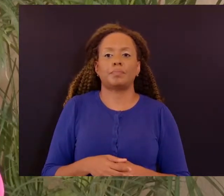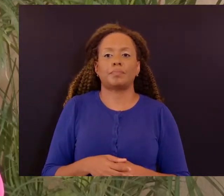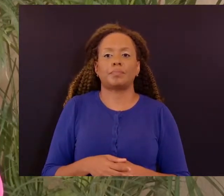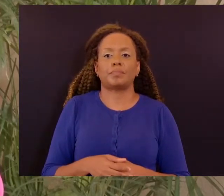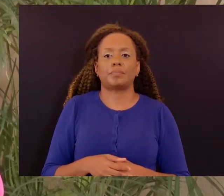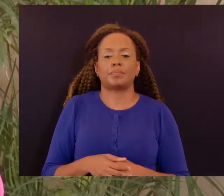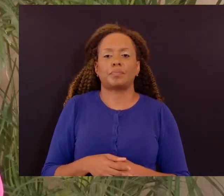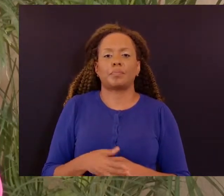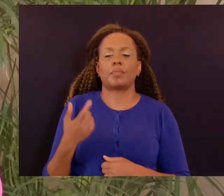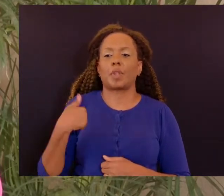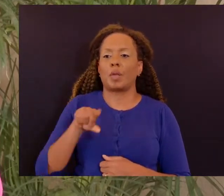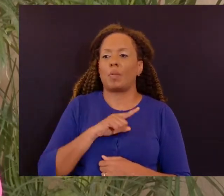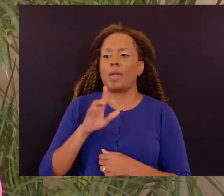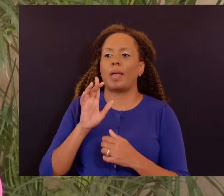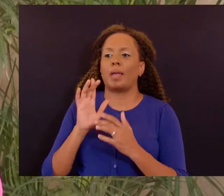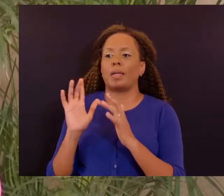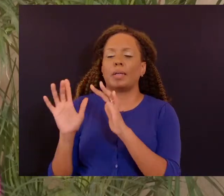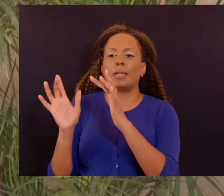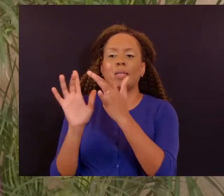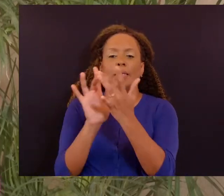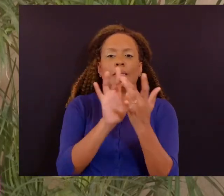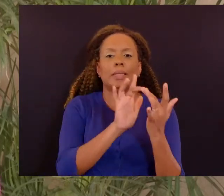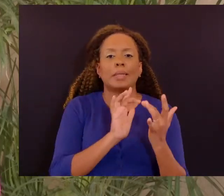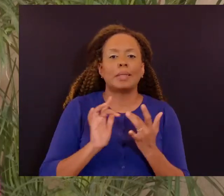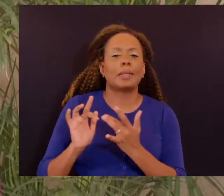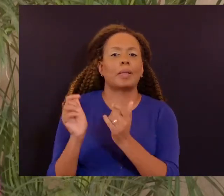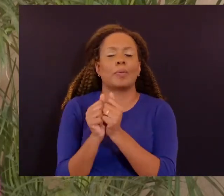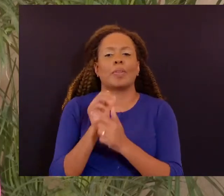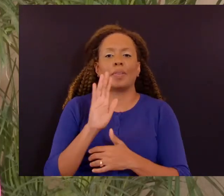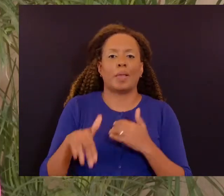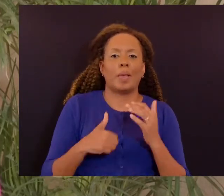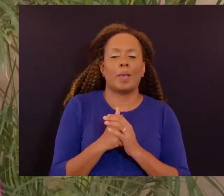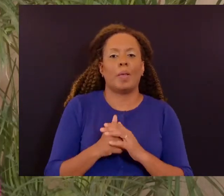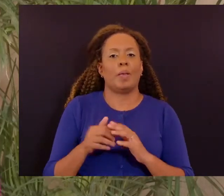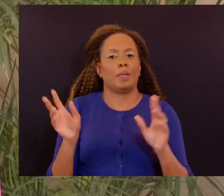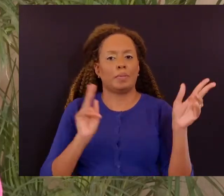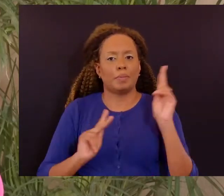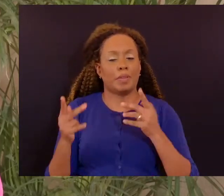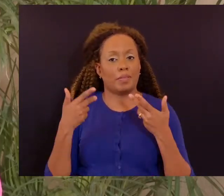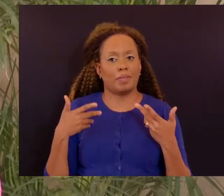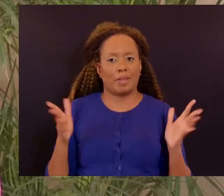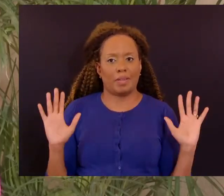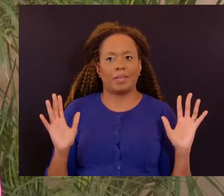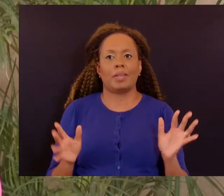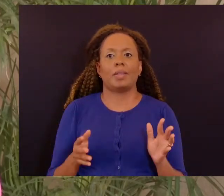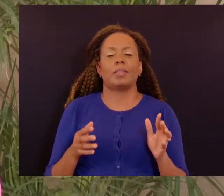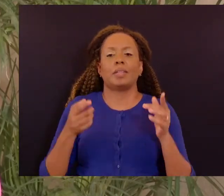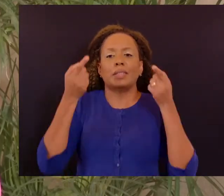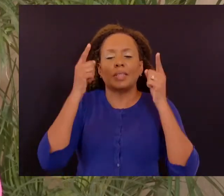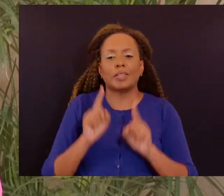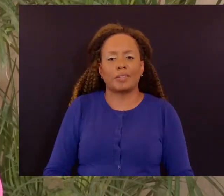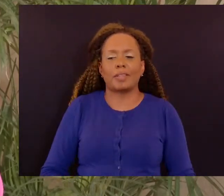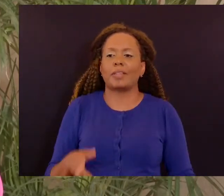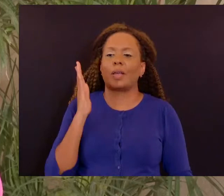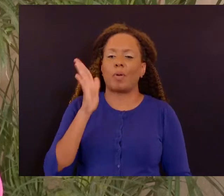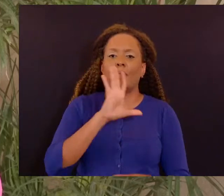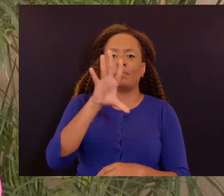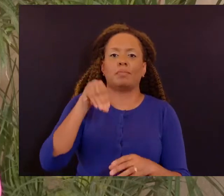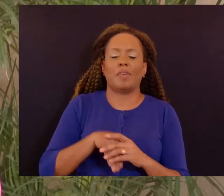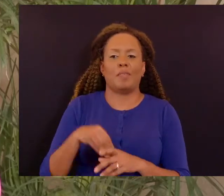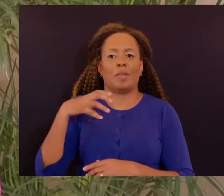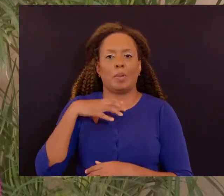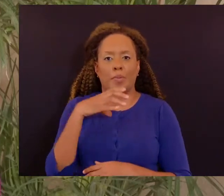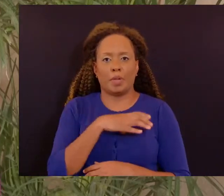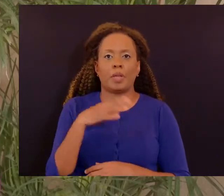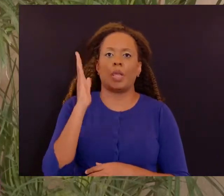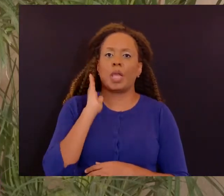actually consulted all of those persons, and they have agreed, those institutions, they have agreed to serve as part of this committee, and we are